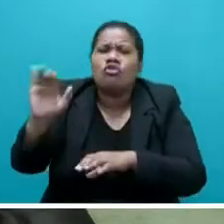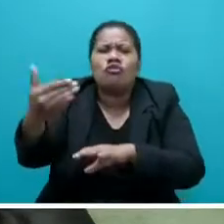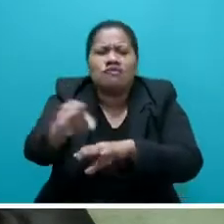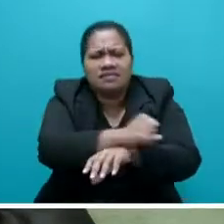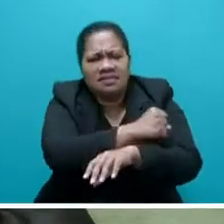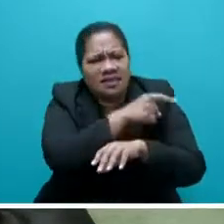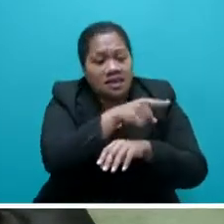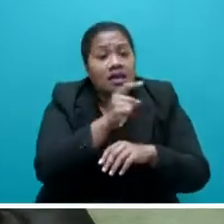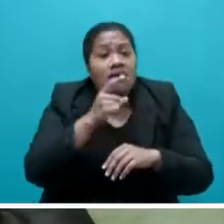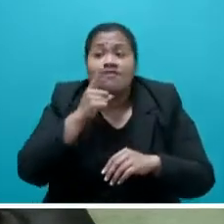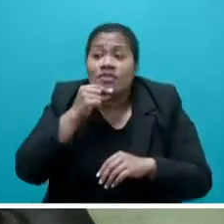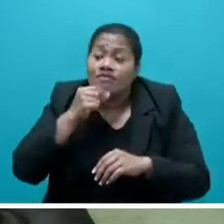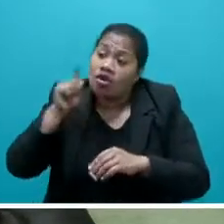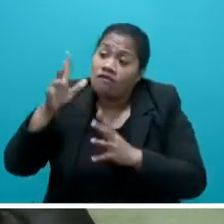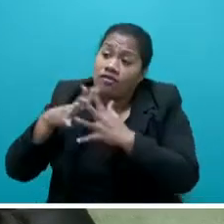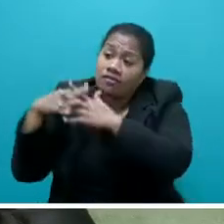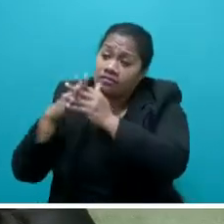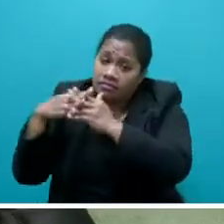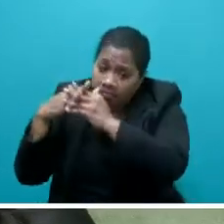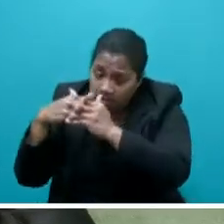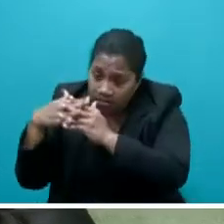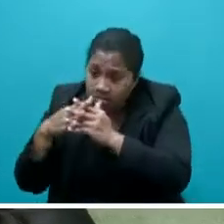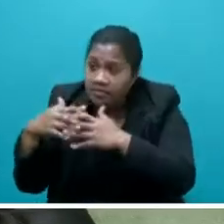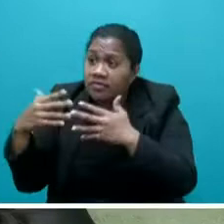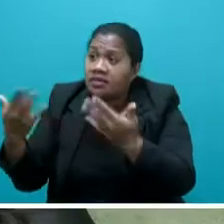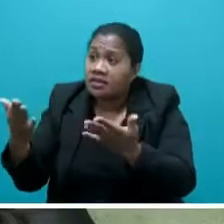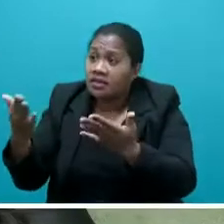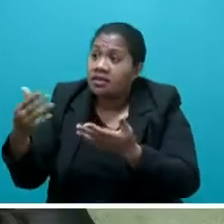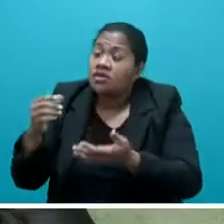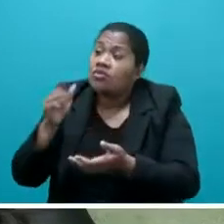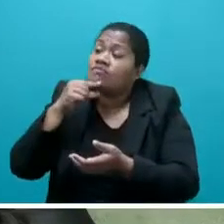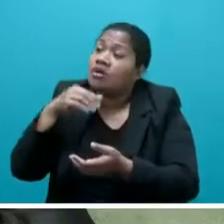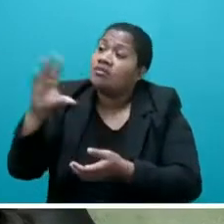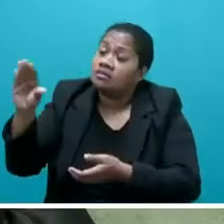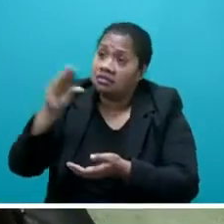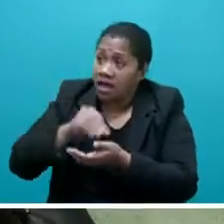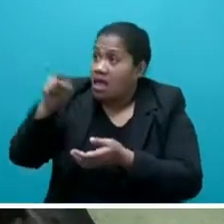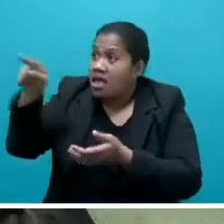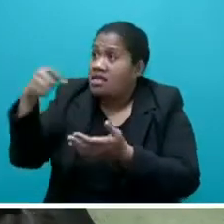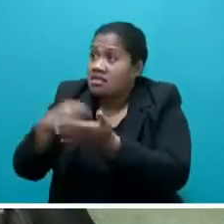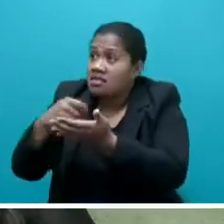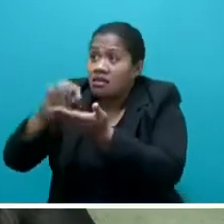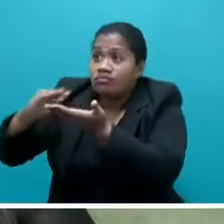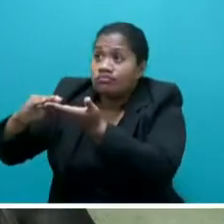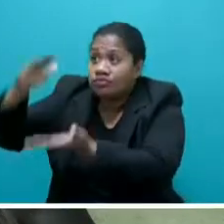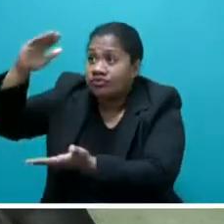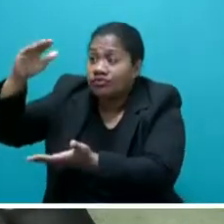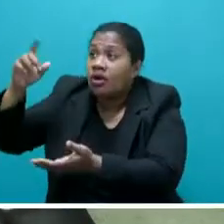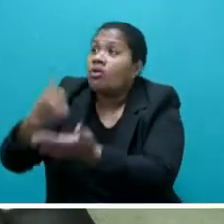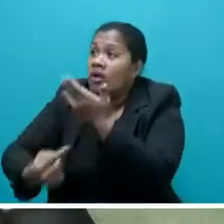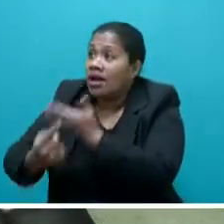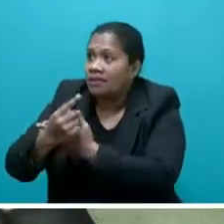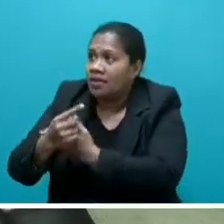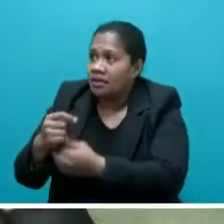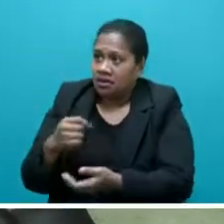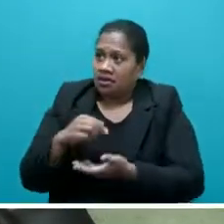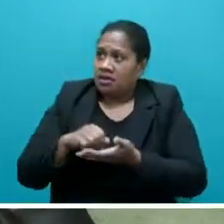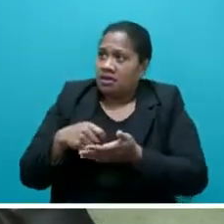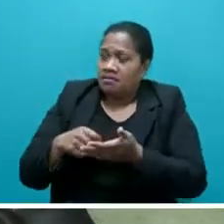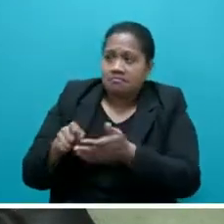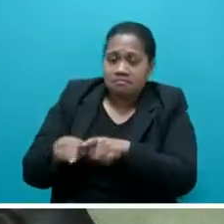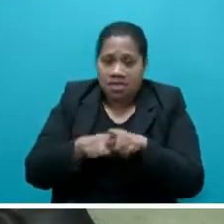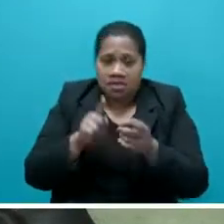US dollars, if tomorrow the value of US dollar goes up, your debt may jump from $50 million to $70 million. You